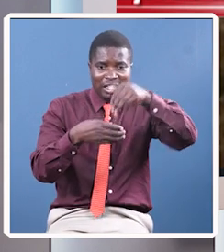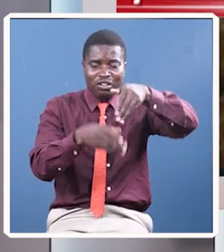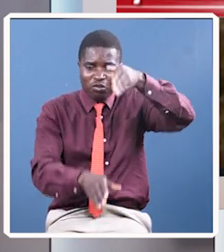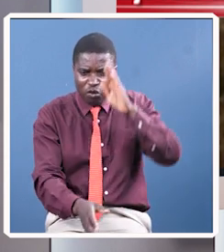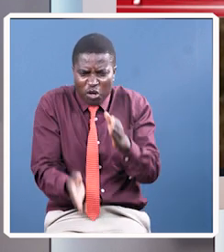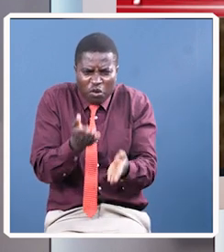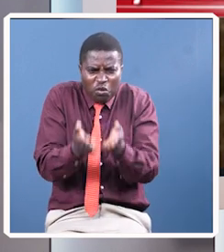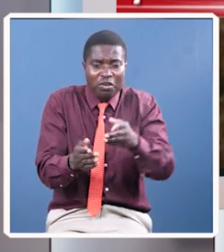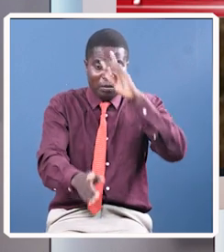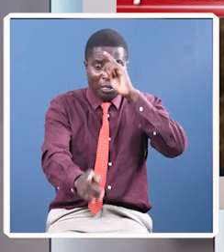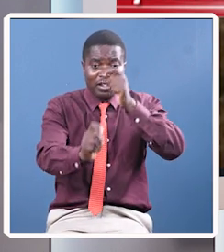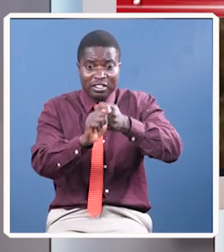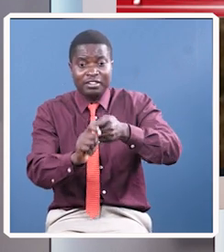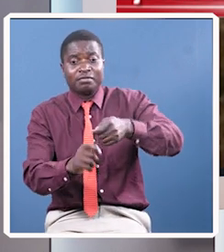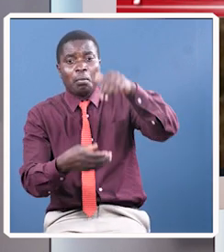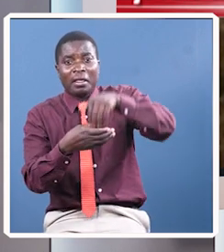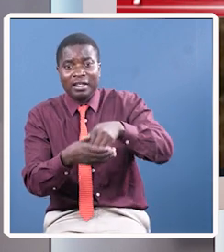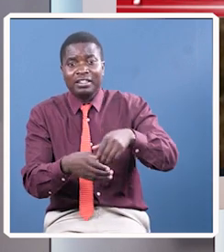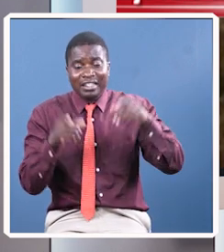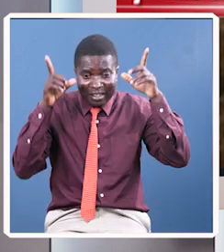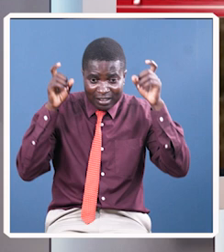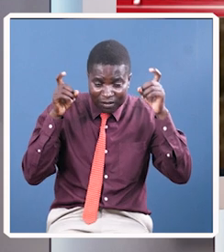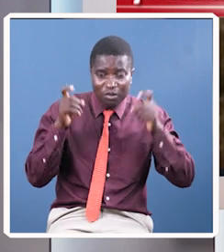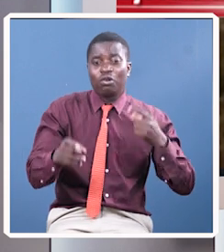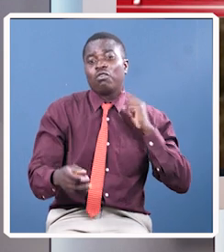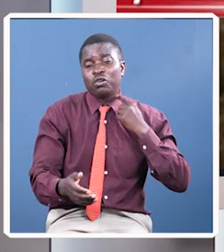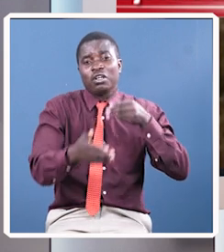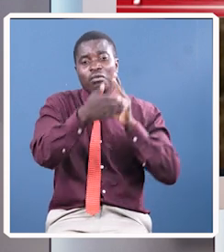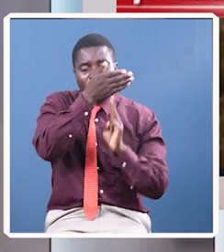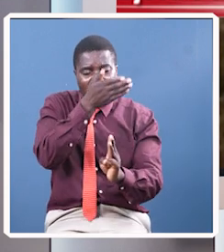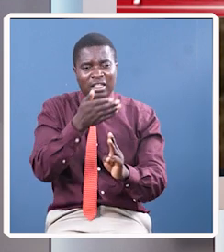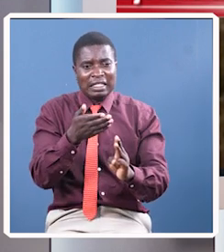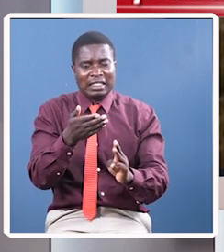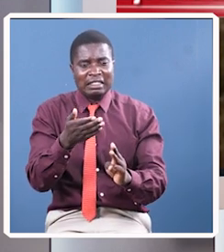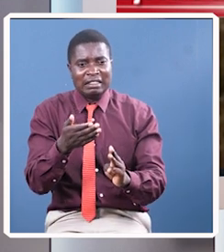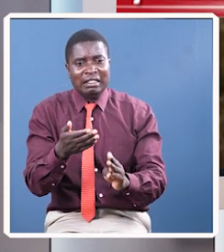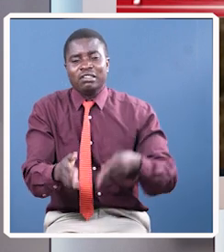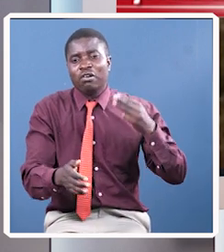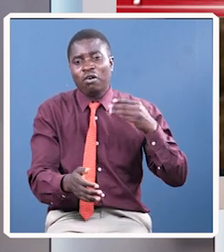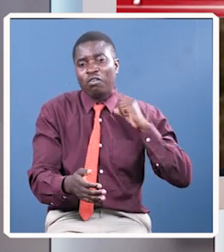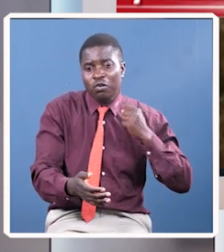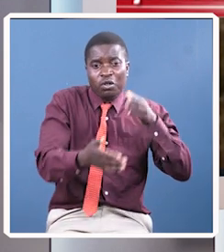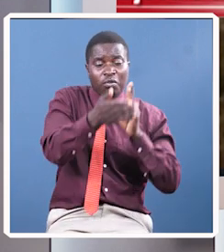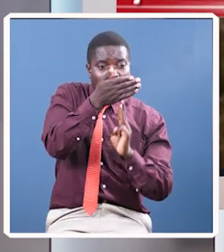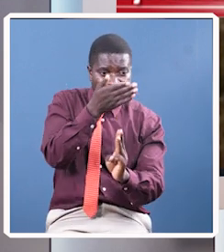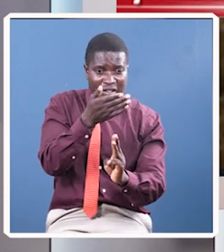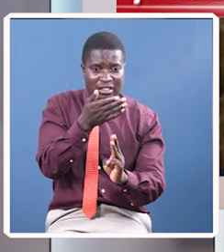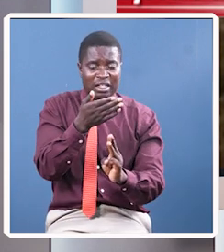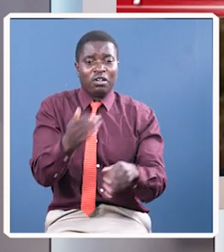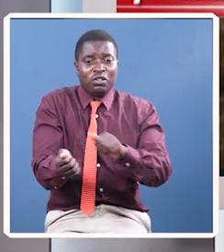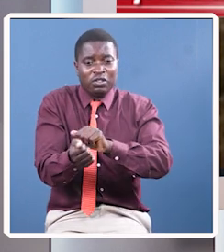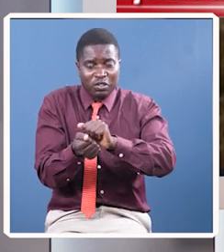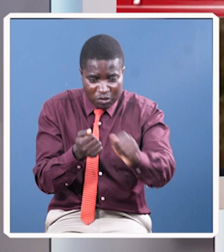tichavimba nevaprofita wenhema? Saka muprofita wenhema achamira apa, shoko raMwari richamira apa. You must choose.